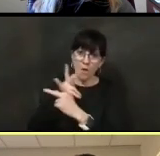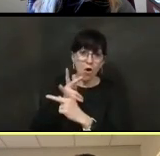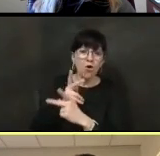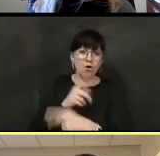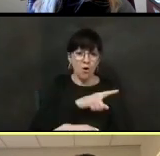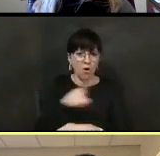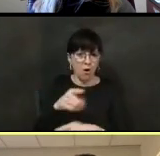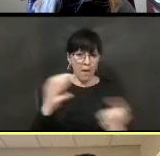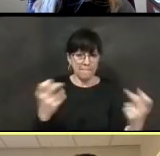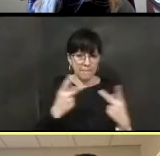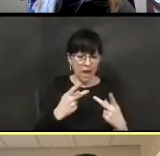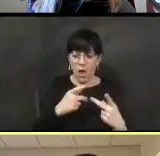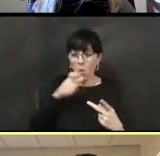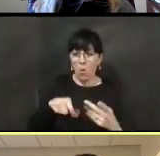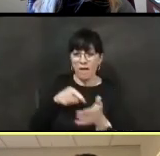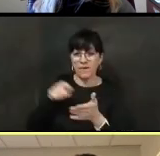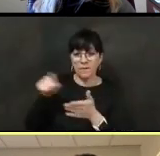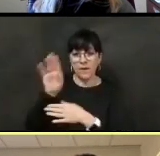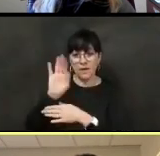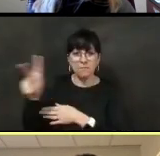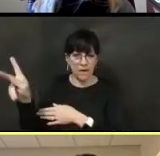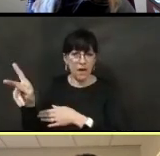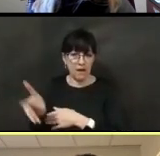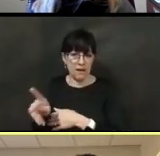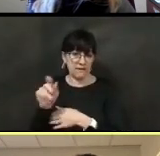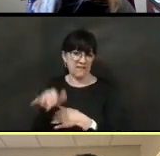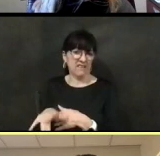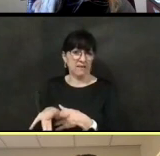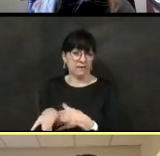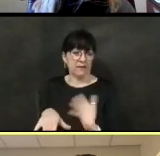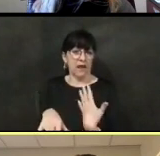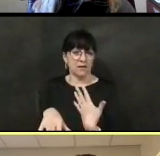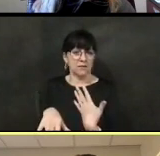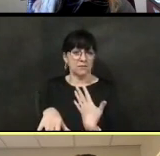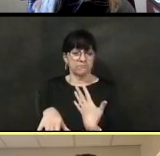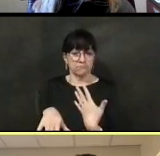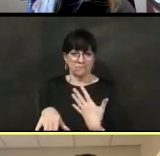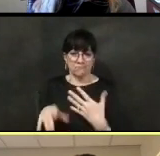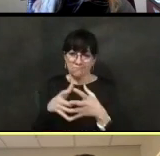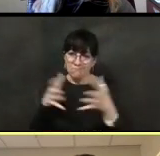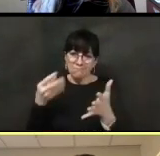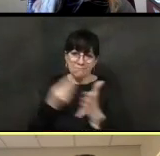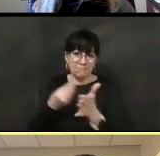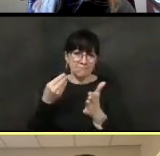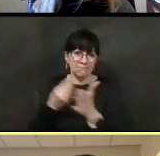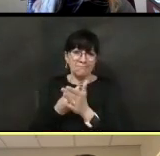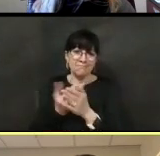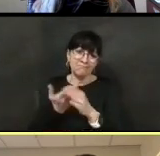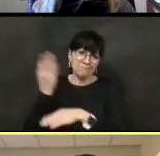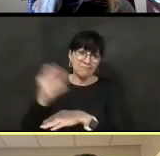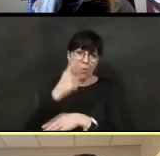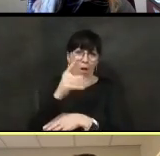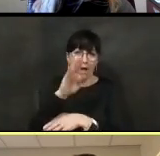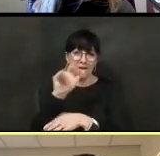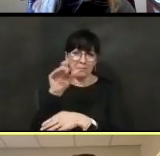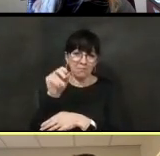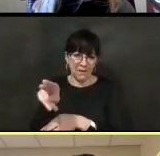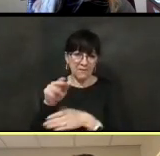I think more than $1 billion in payroll protection plan loans have gone to Delaware companies, and